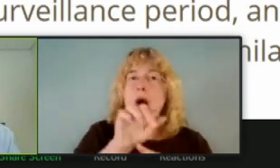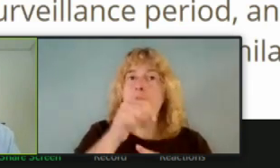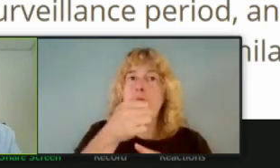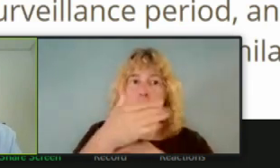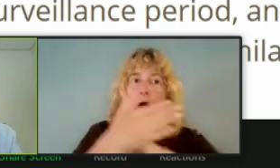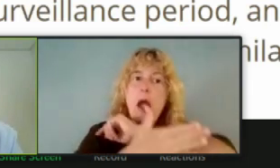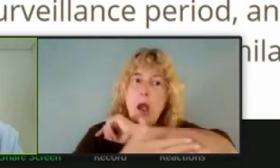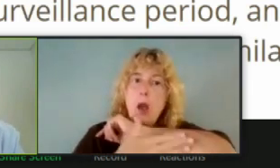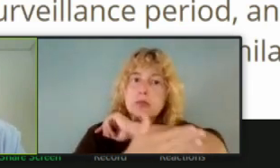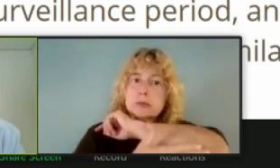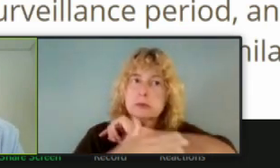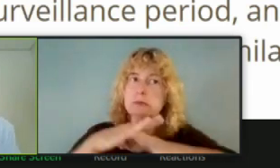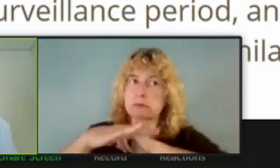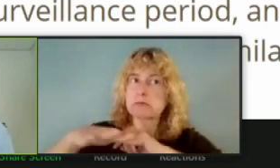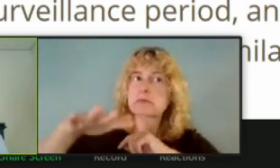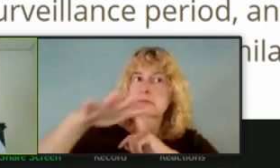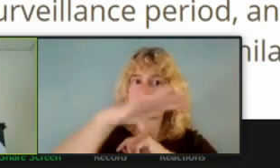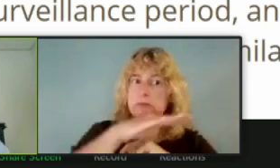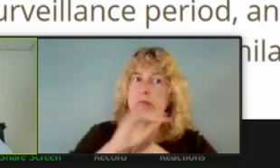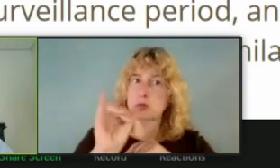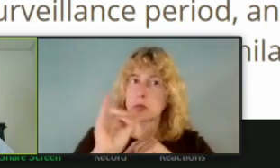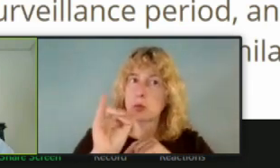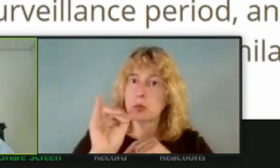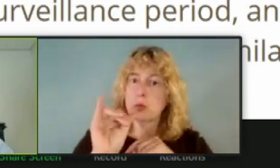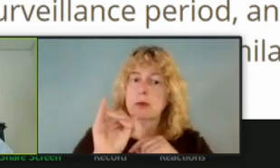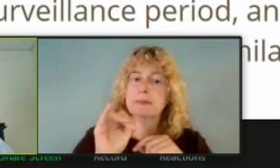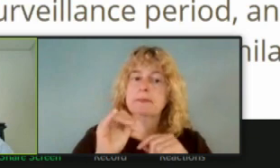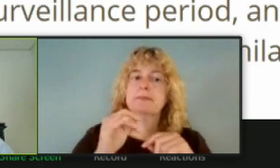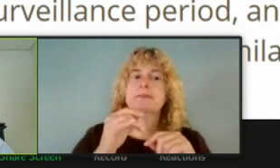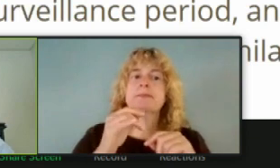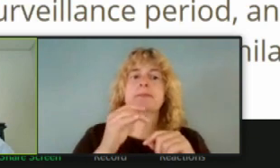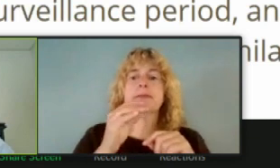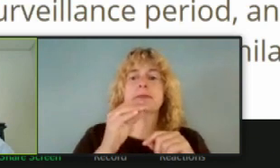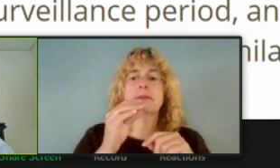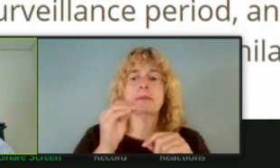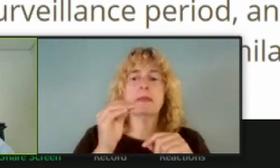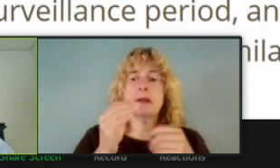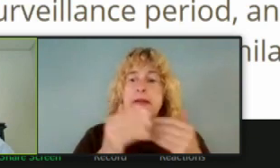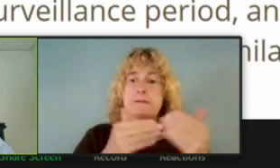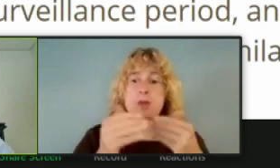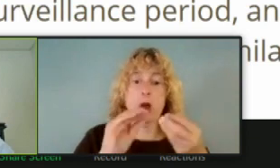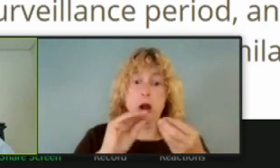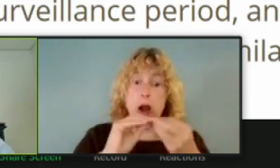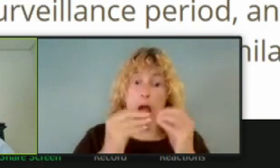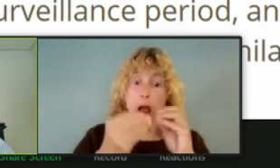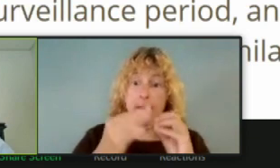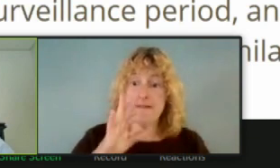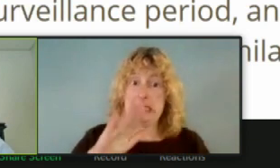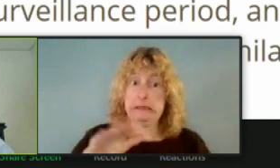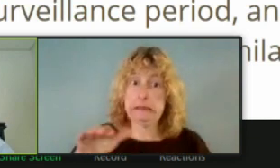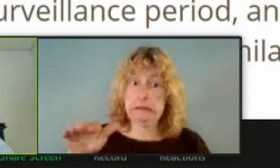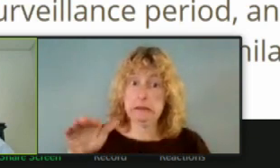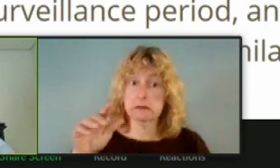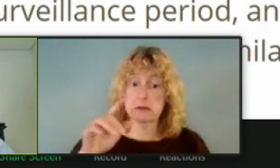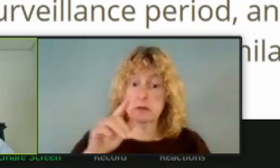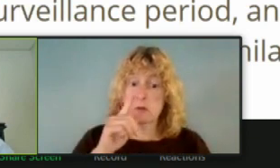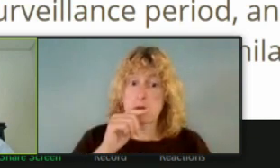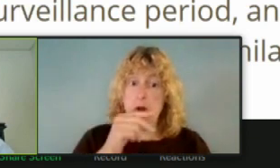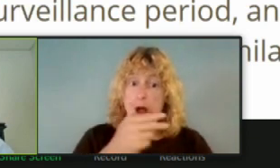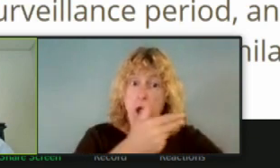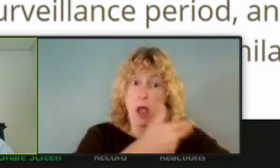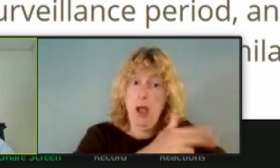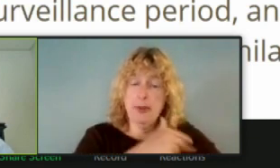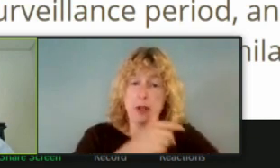is a takeaway was that even though the number of kids who needed to be hospitalized was